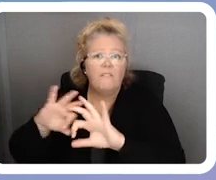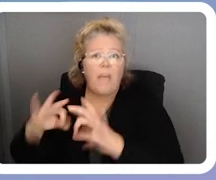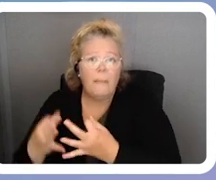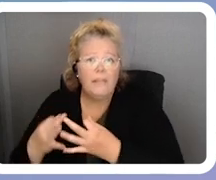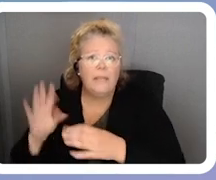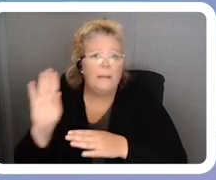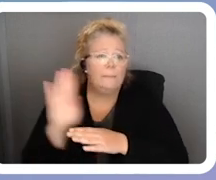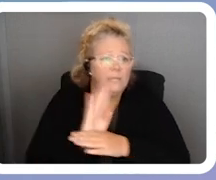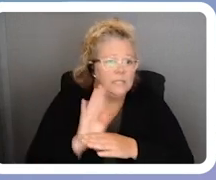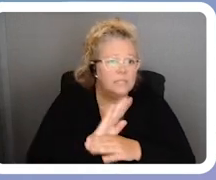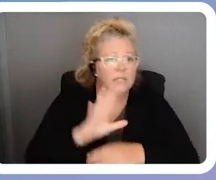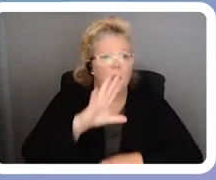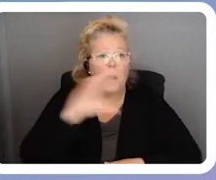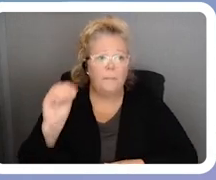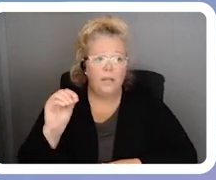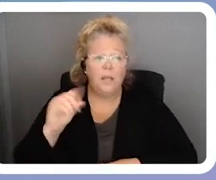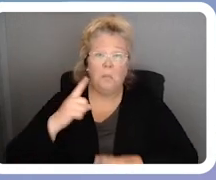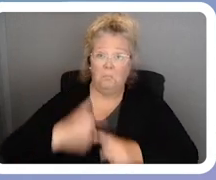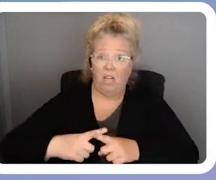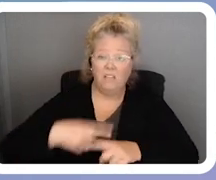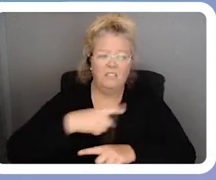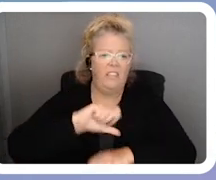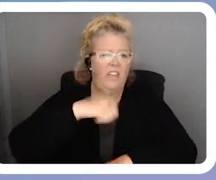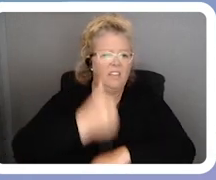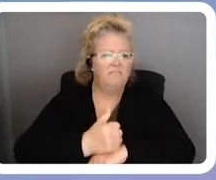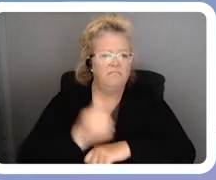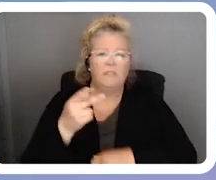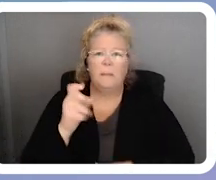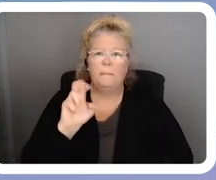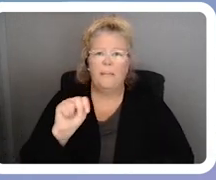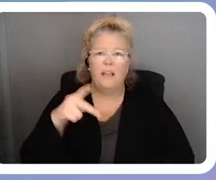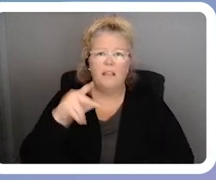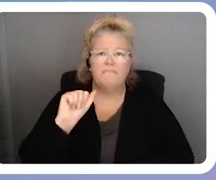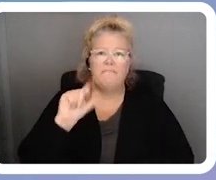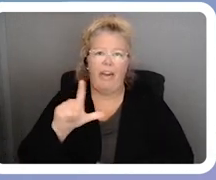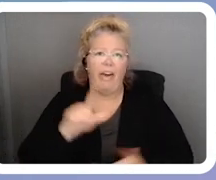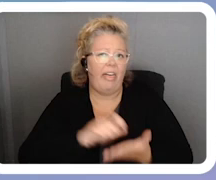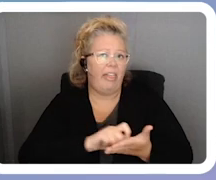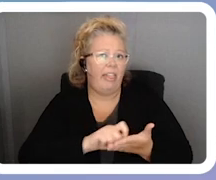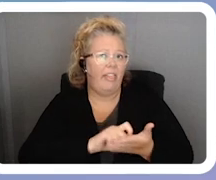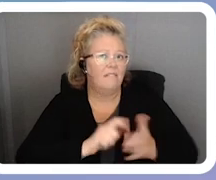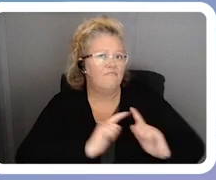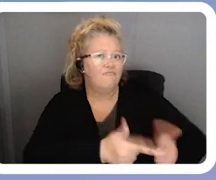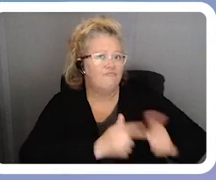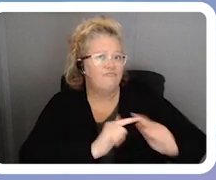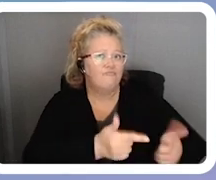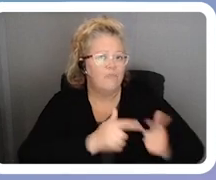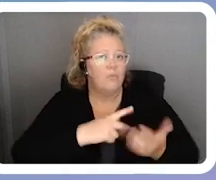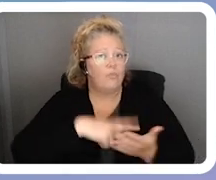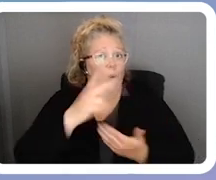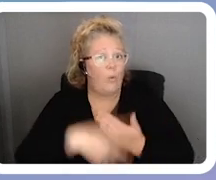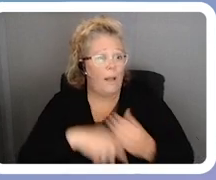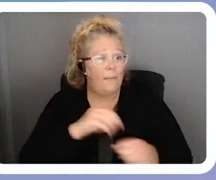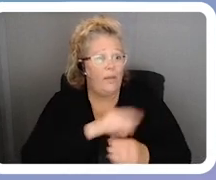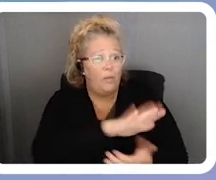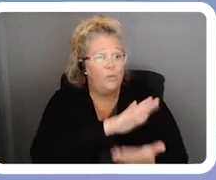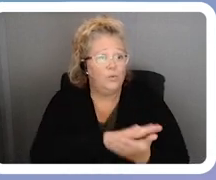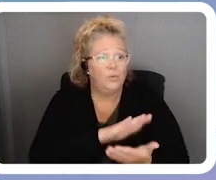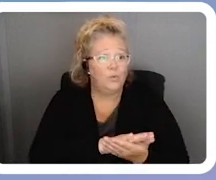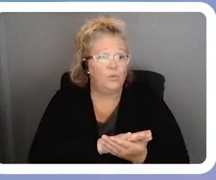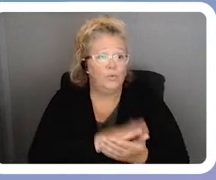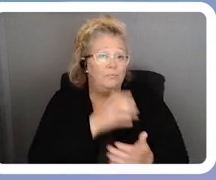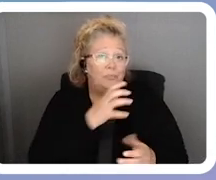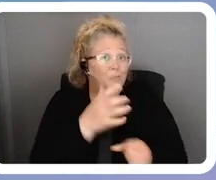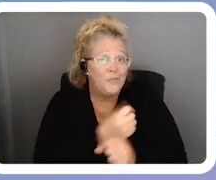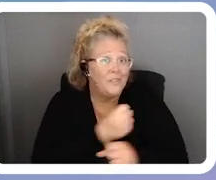businesses and launched an inclusive pen pal program in the school. We are so proud to recognize the incredible members of this year's Middle School